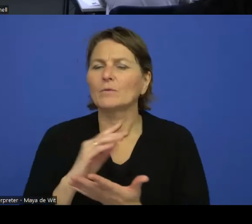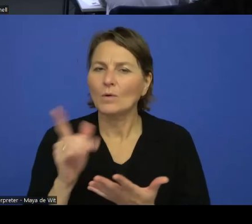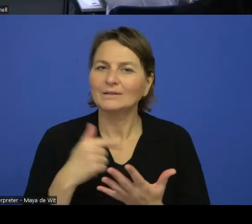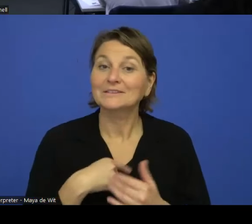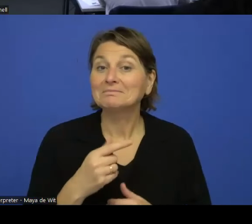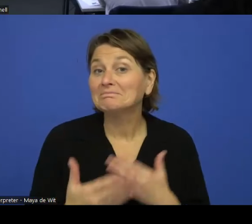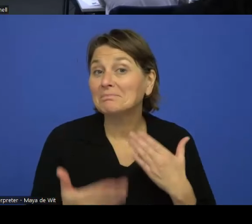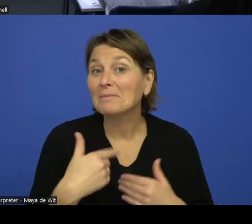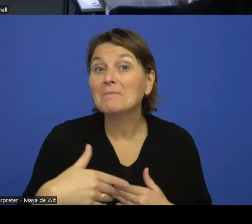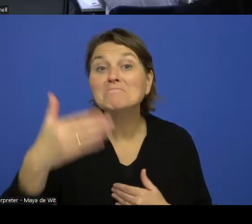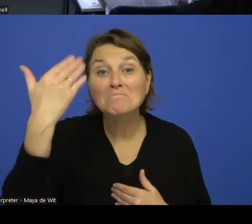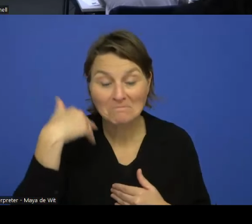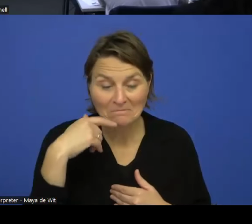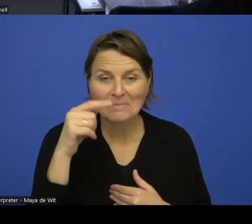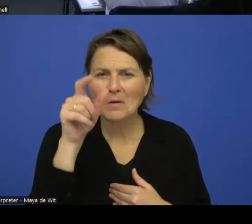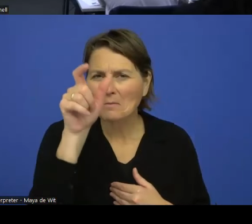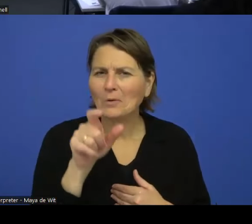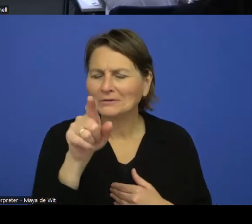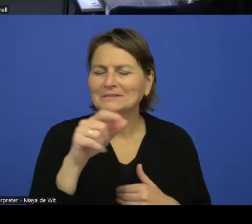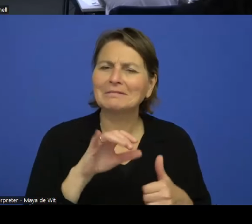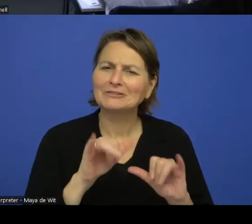systems engineering that was very briefly flashed up in